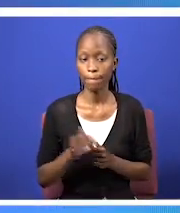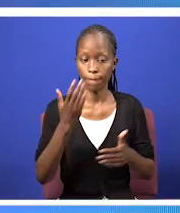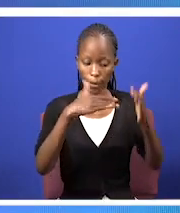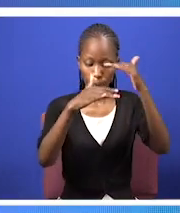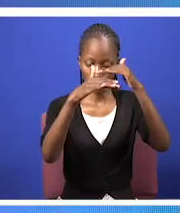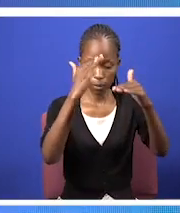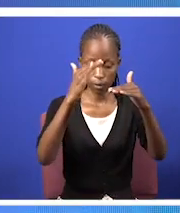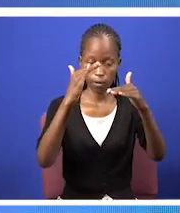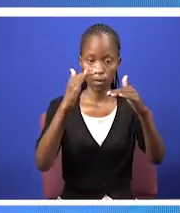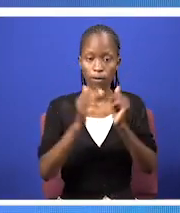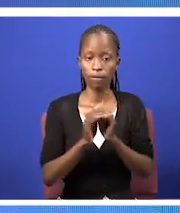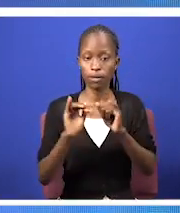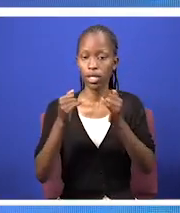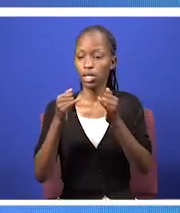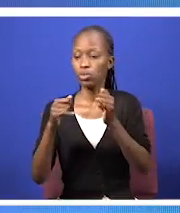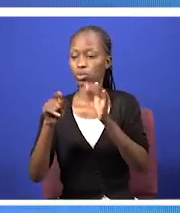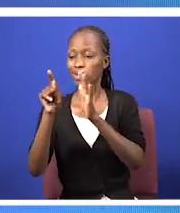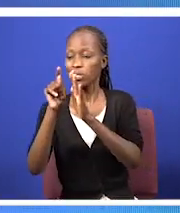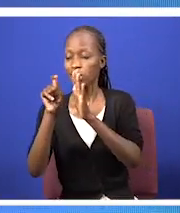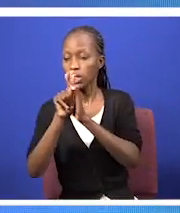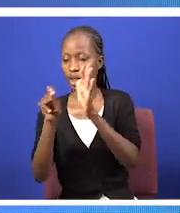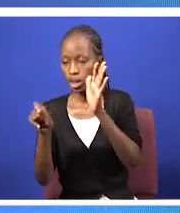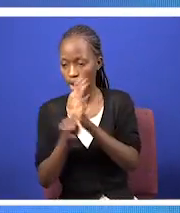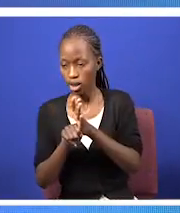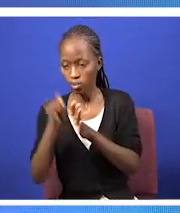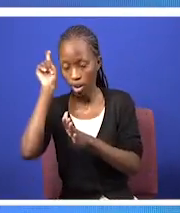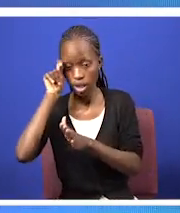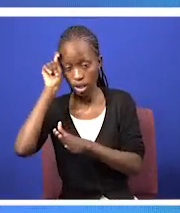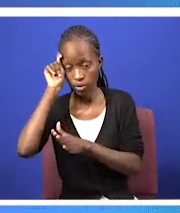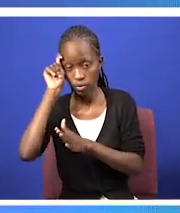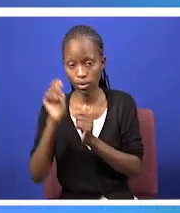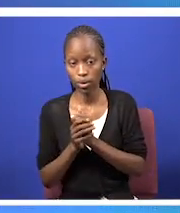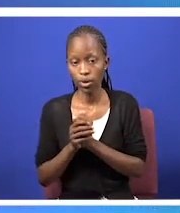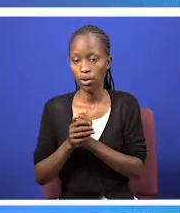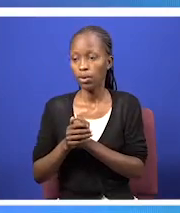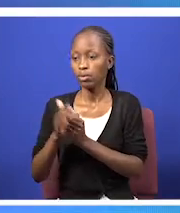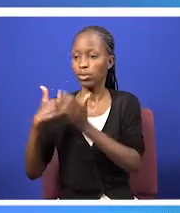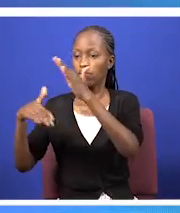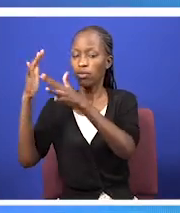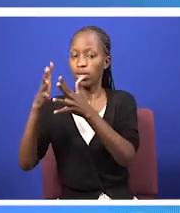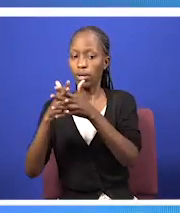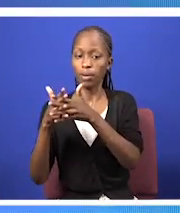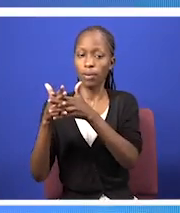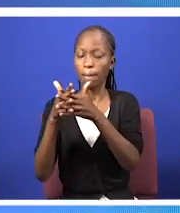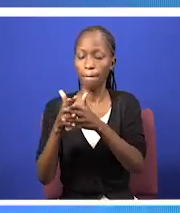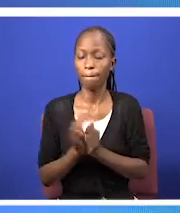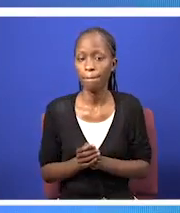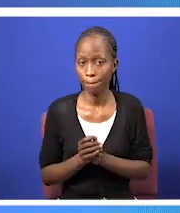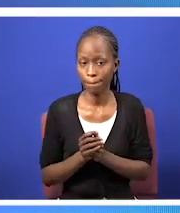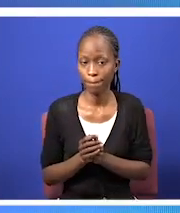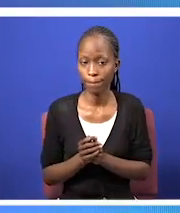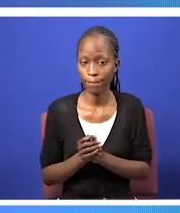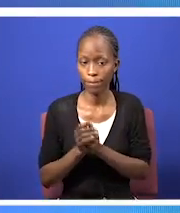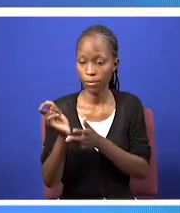A professor of New Testament theology and a senior research fellow at the University of Oxford, very well known, Professor N.T.